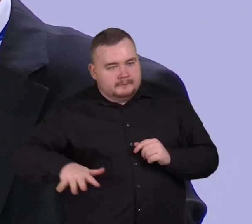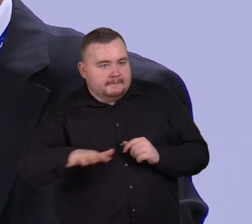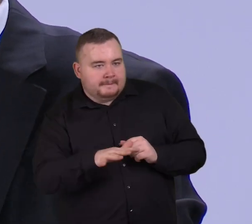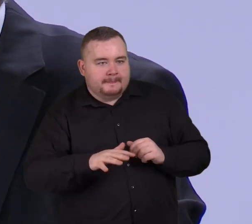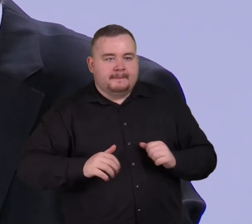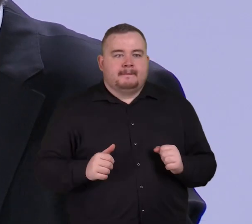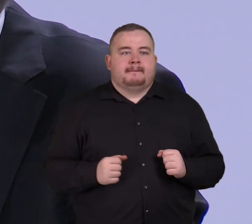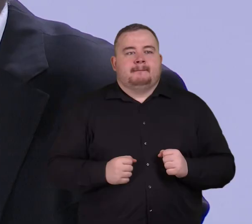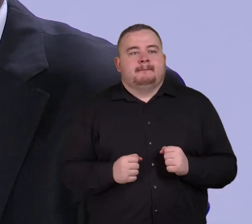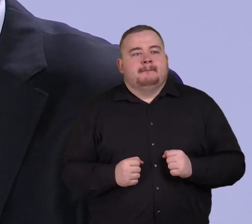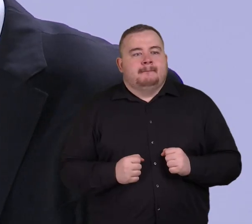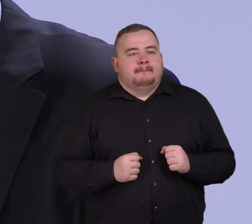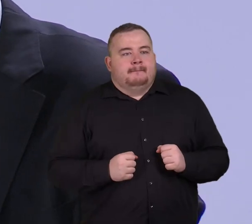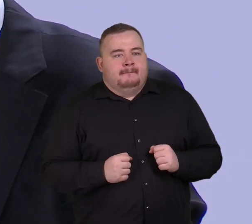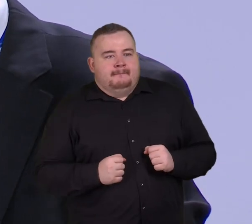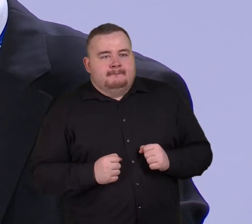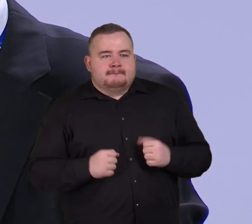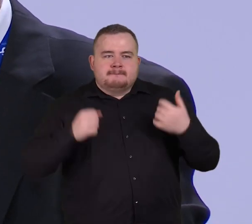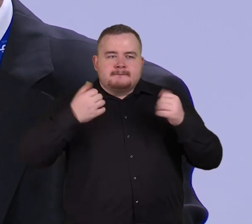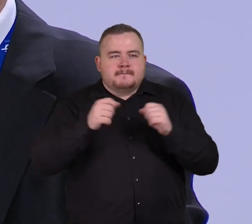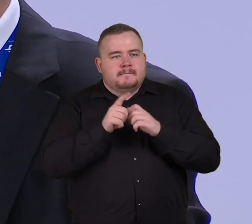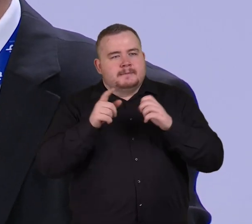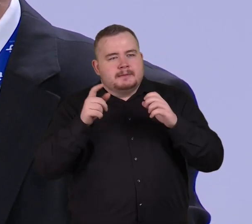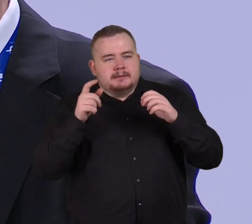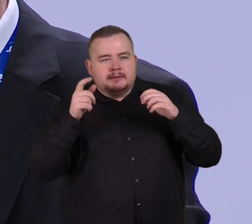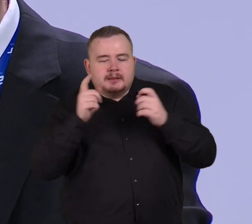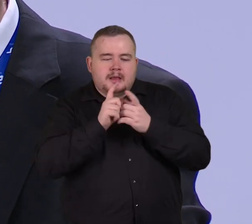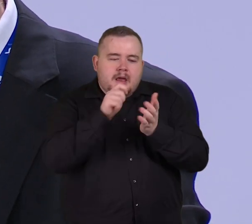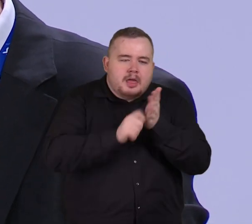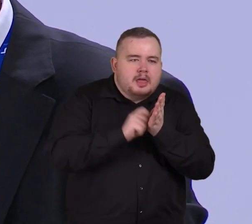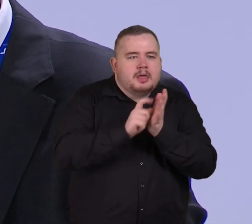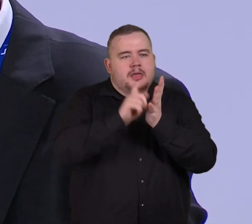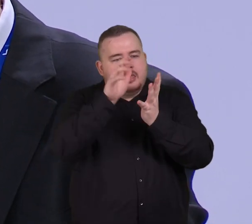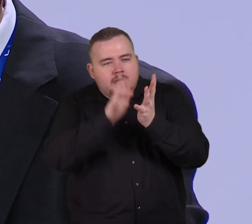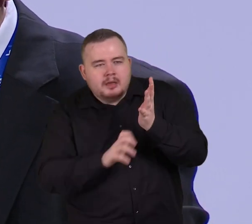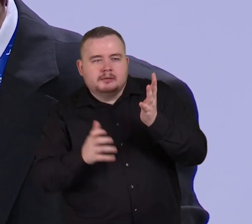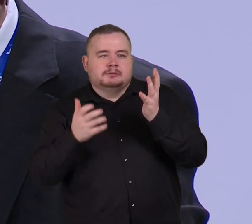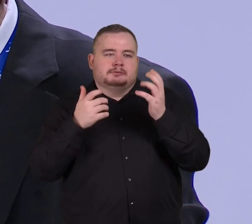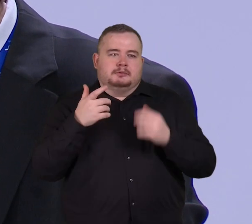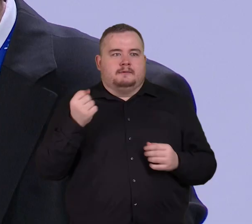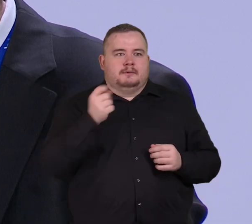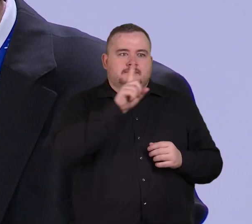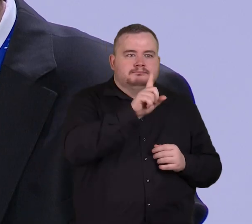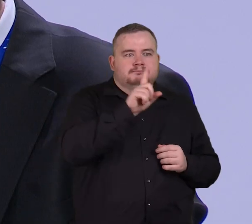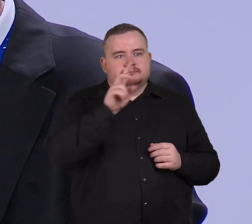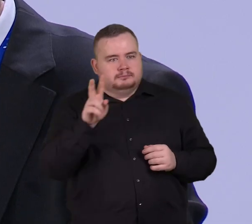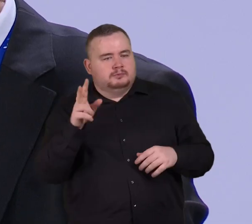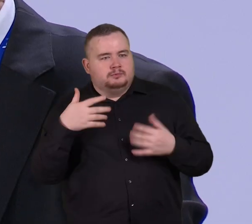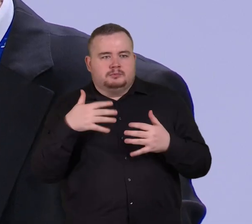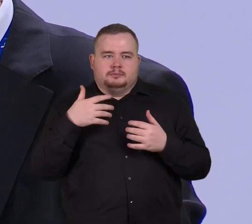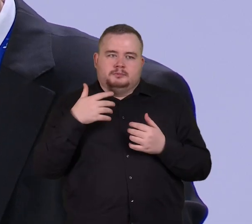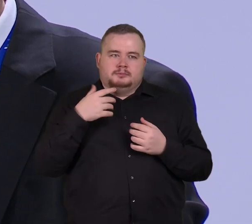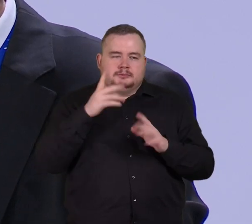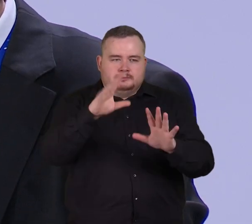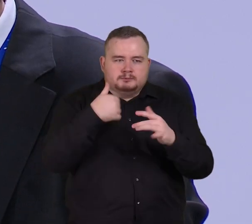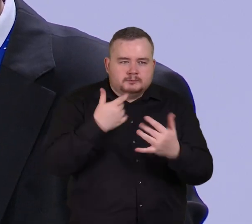and maybe one or two more concrete things, let me say. Because we